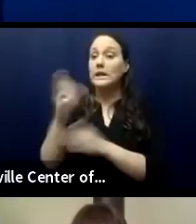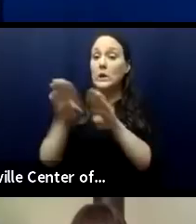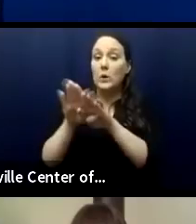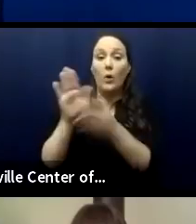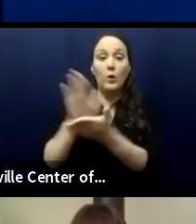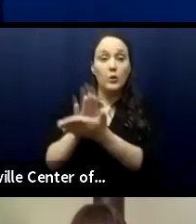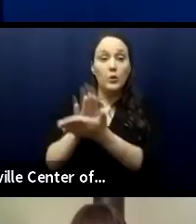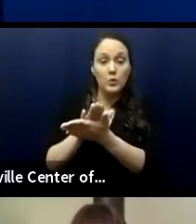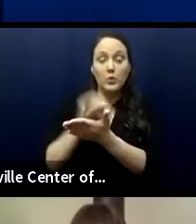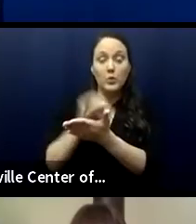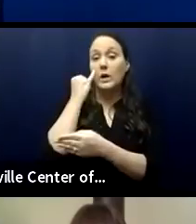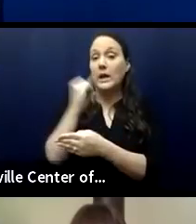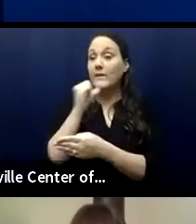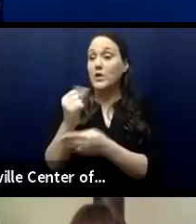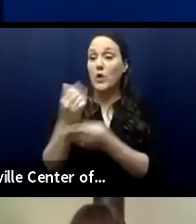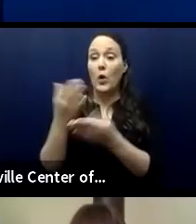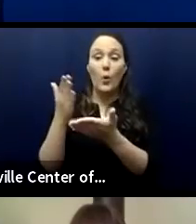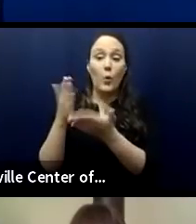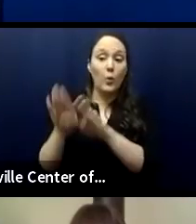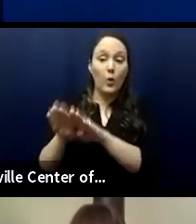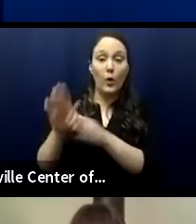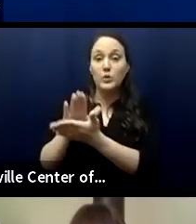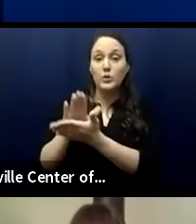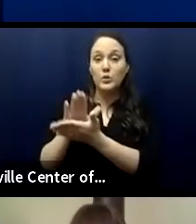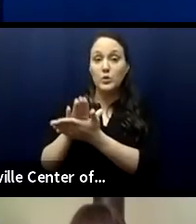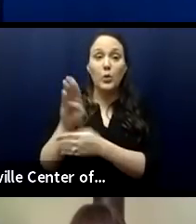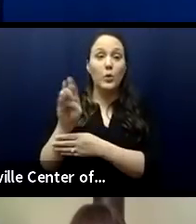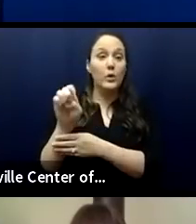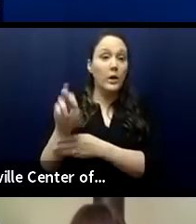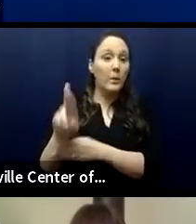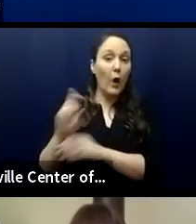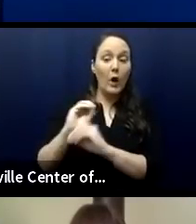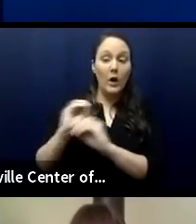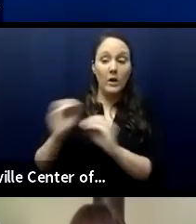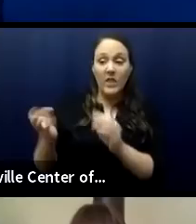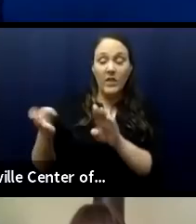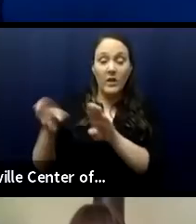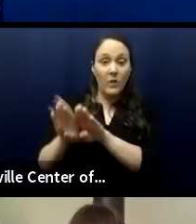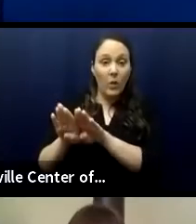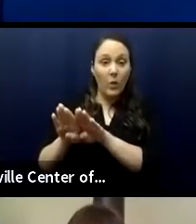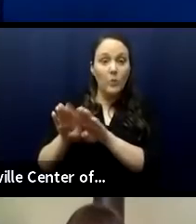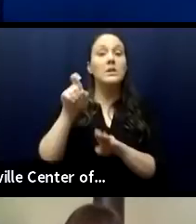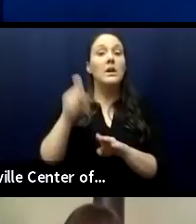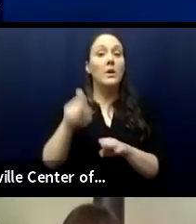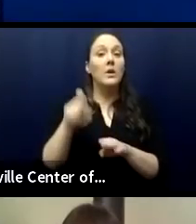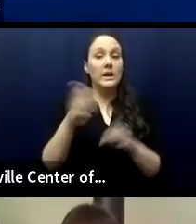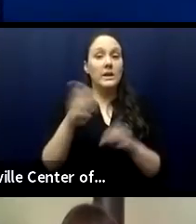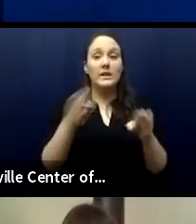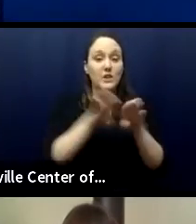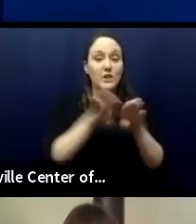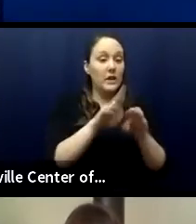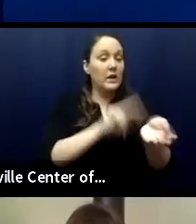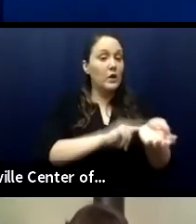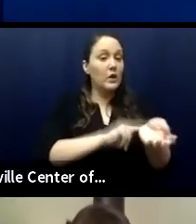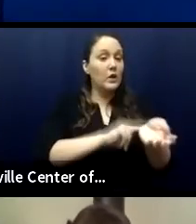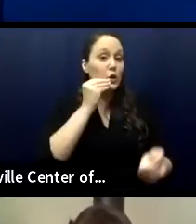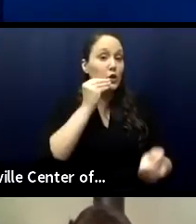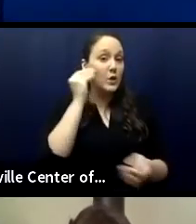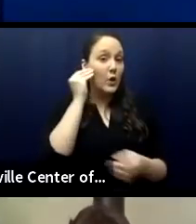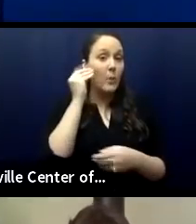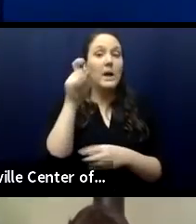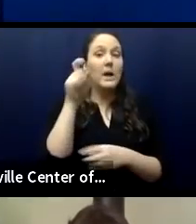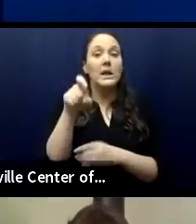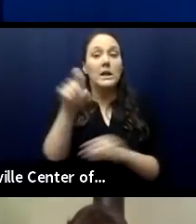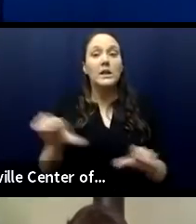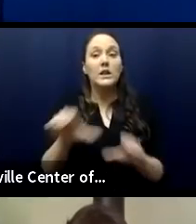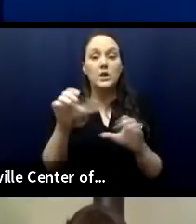to close the schools or close the bars, we're going to need to shut back down nursing homes. We are going to have to do something, ladies